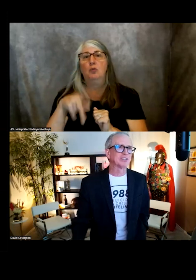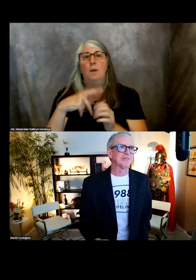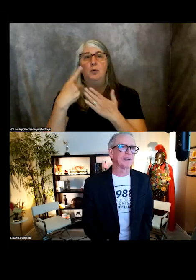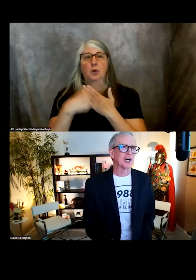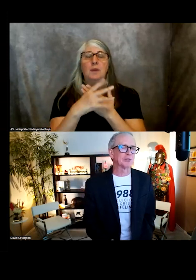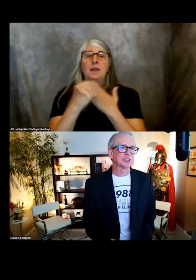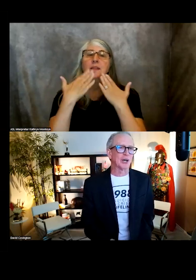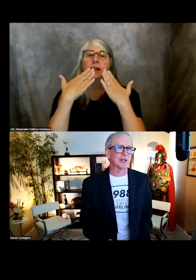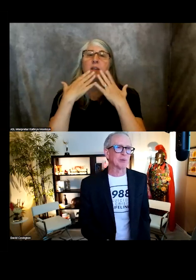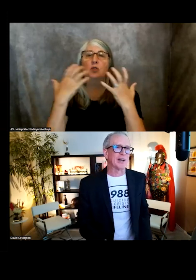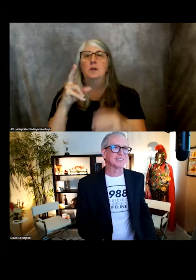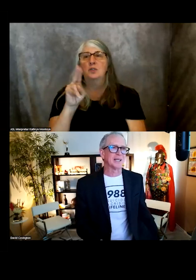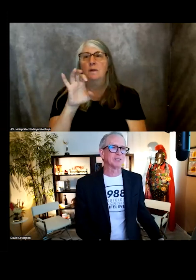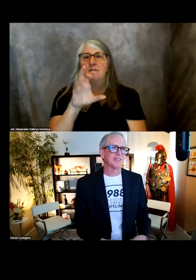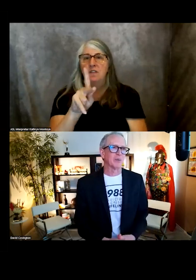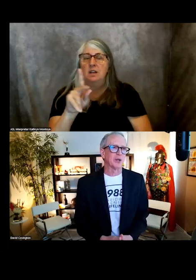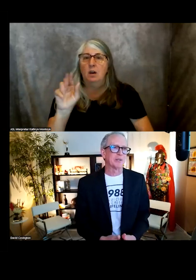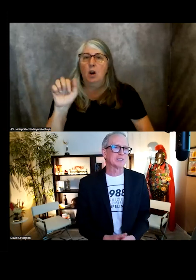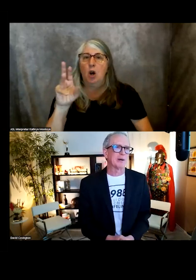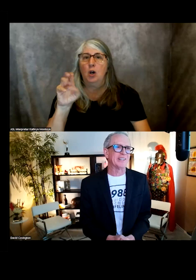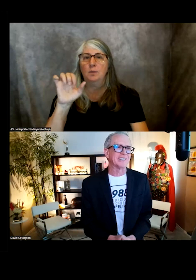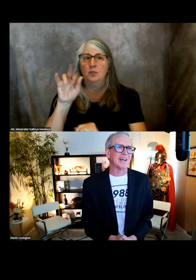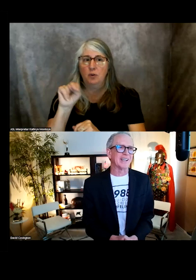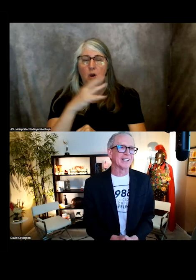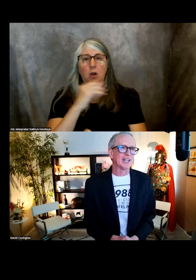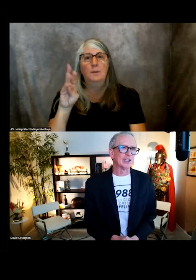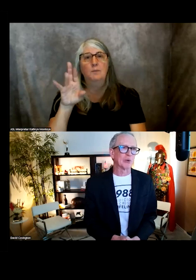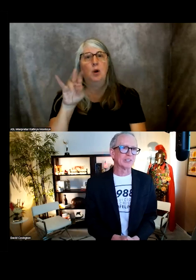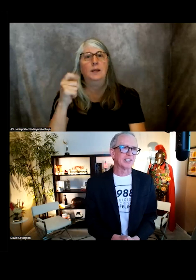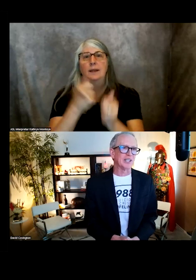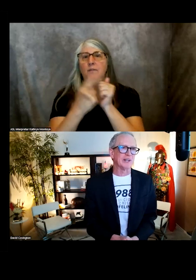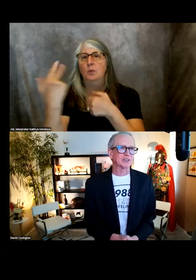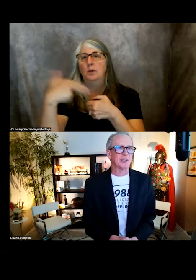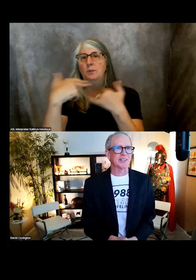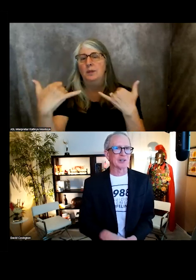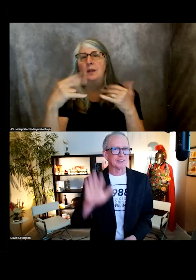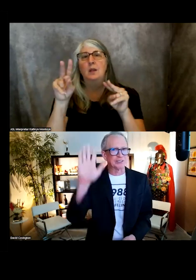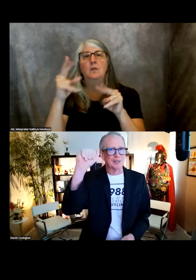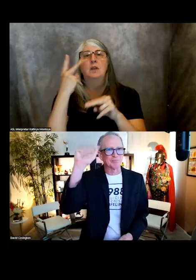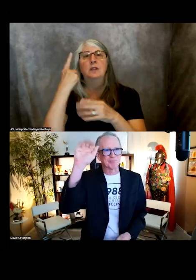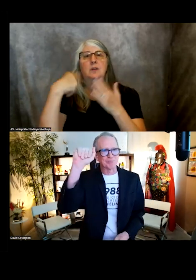so much to Vic Armstrong and Brian Sims and everyone who participated today. Look forward to seeing you next week in the Crisis Jam.